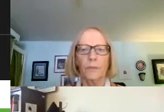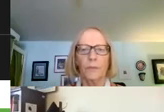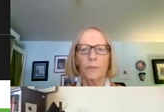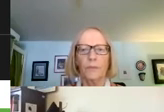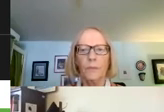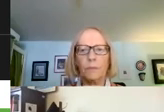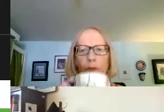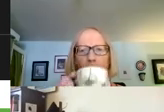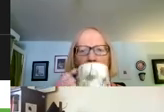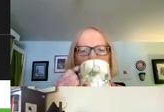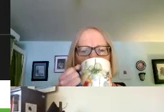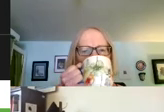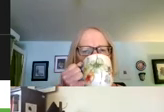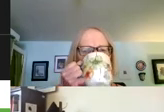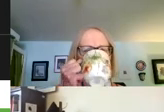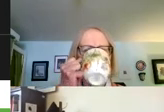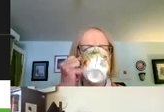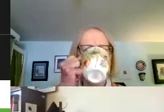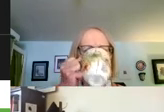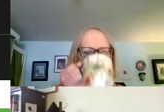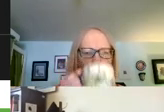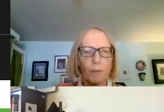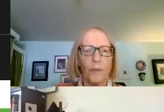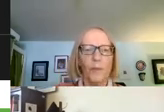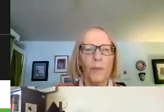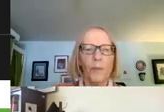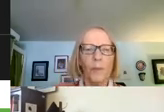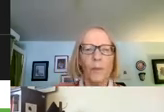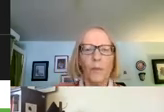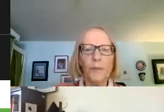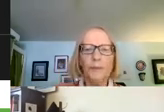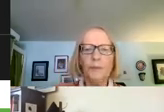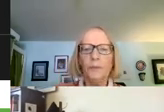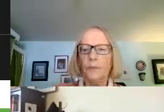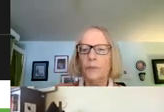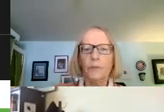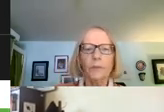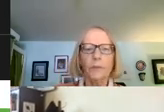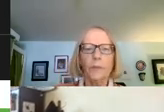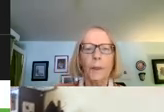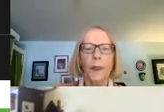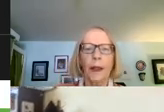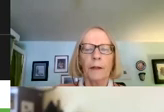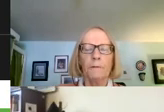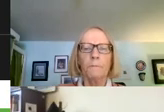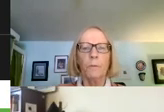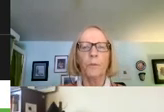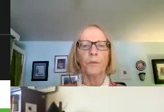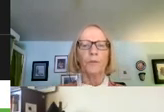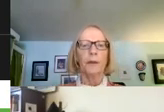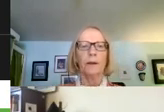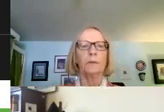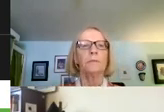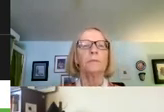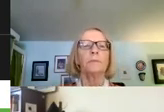And folks, the Act also created, as I alluded to just then, a 4-step process for supporting folks who may be in need of protective